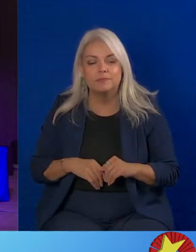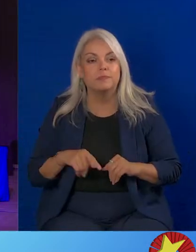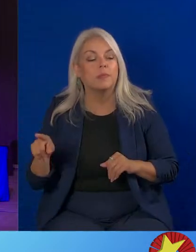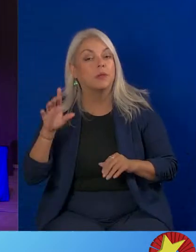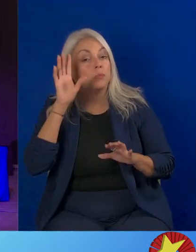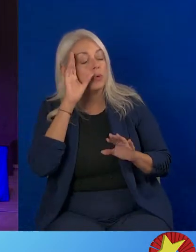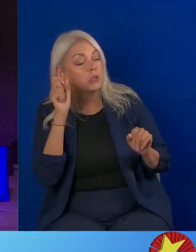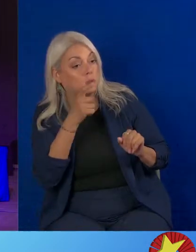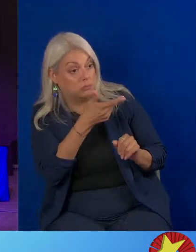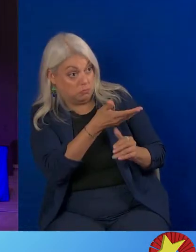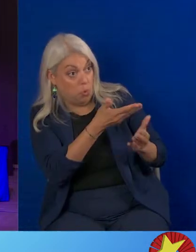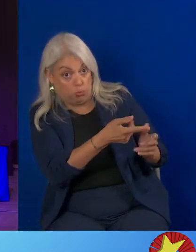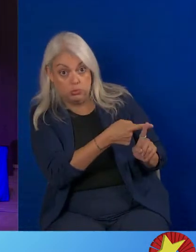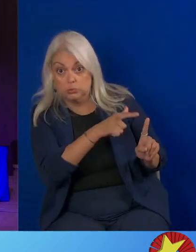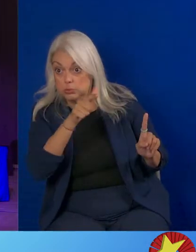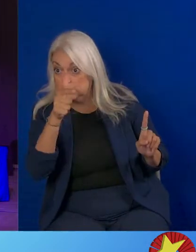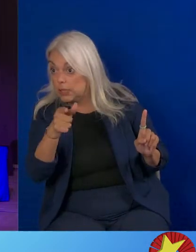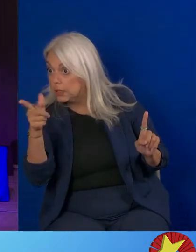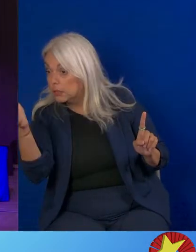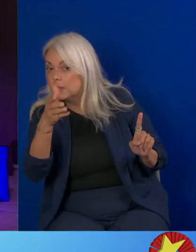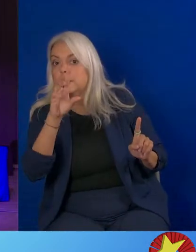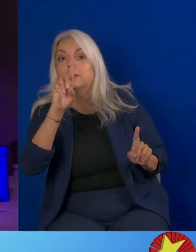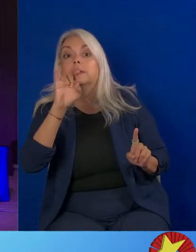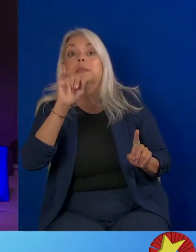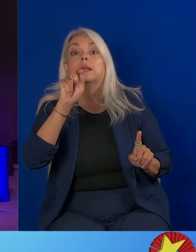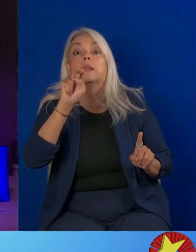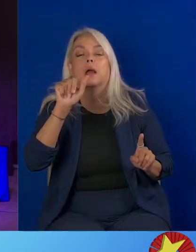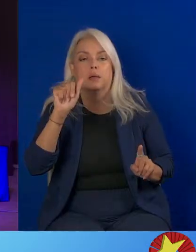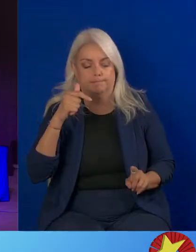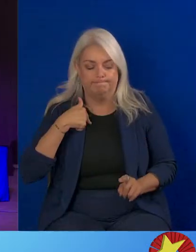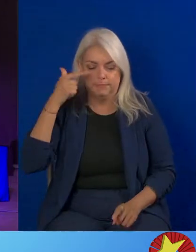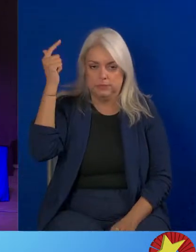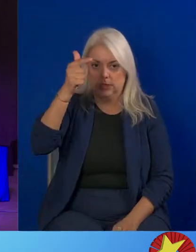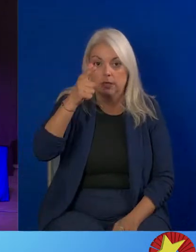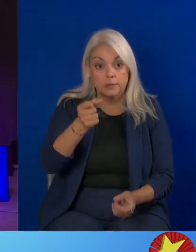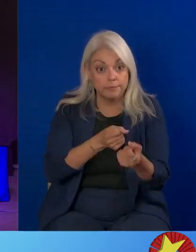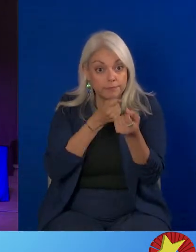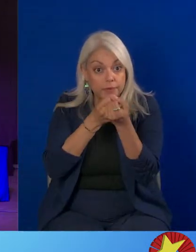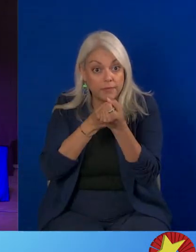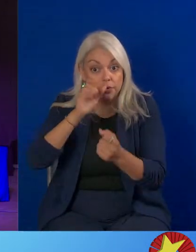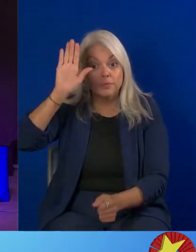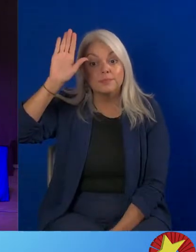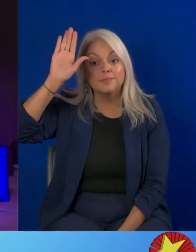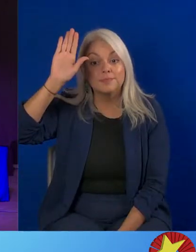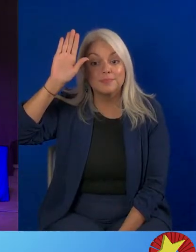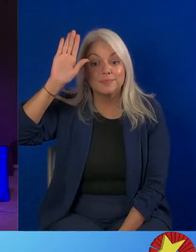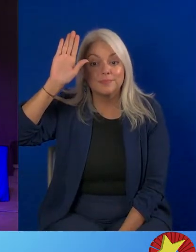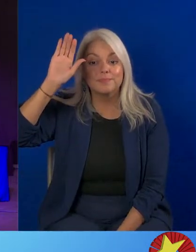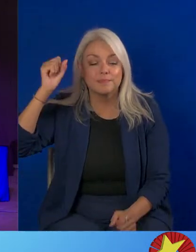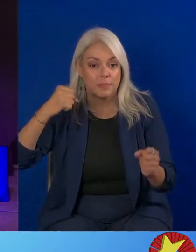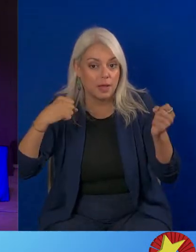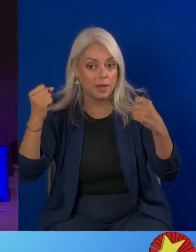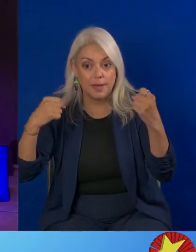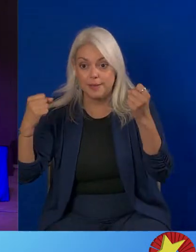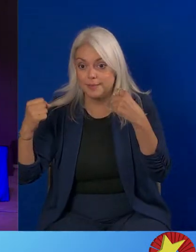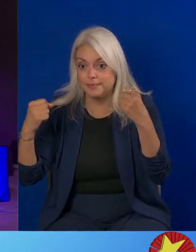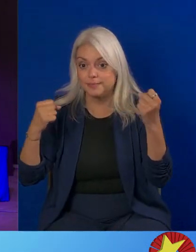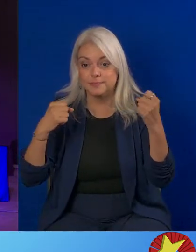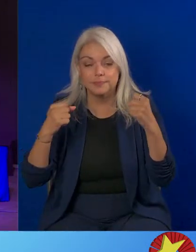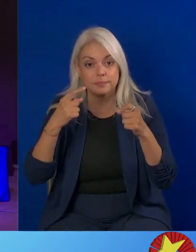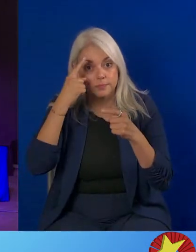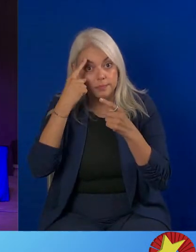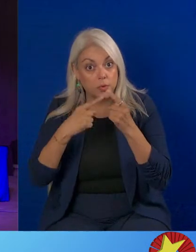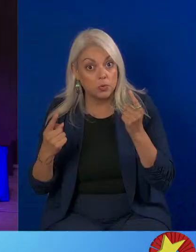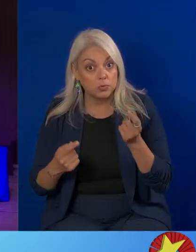I second. This is Diana Herron. I second. All in favor, aye. Aye. Aye. Aye. Aye. All